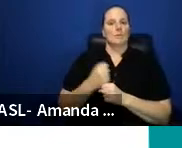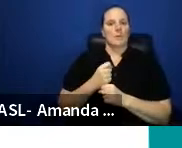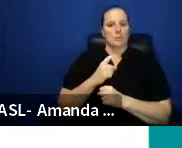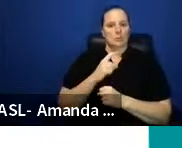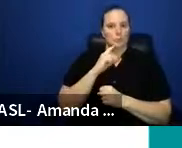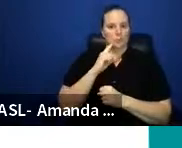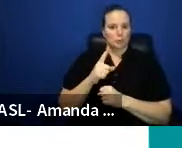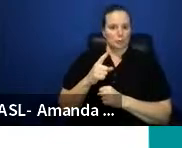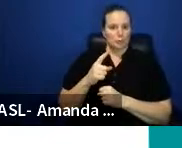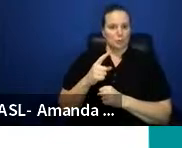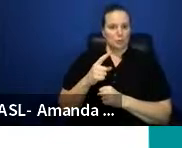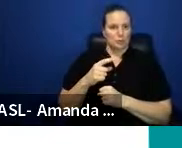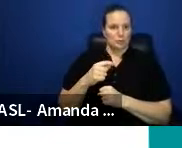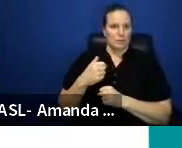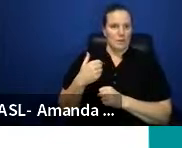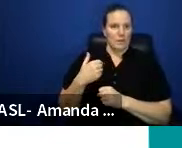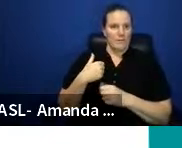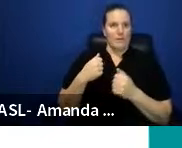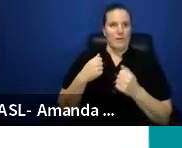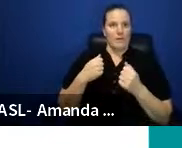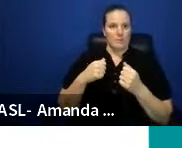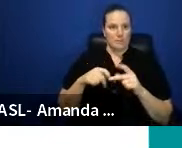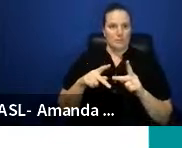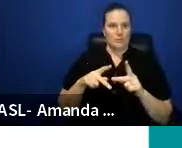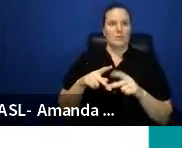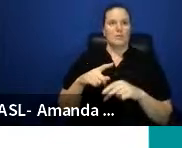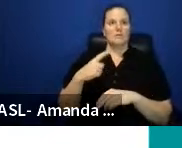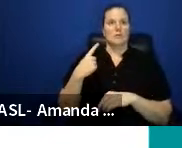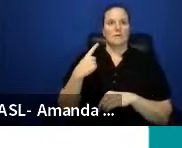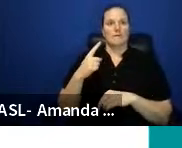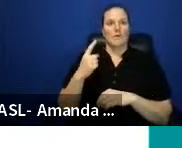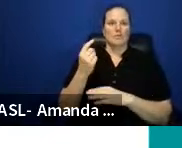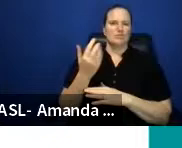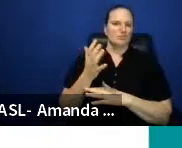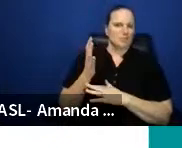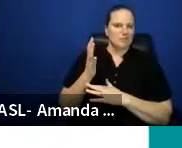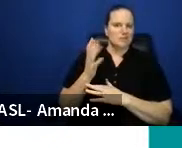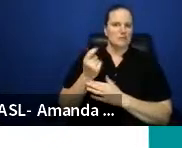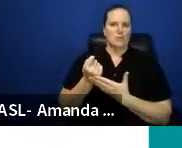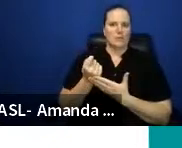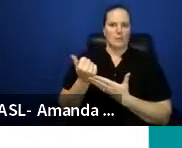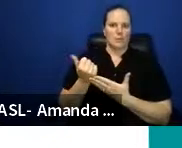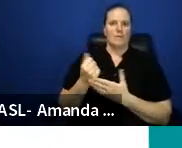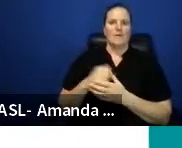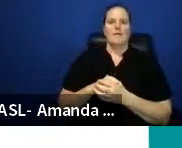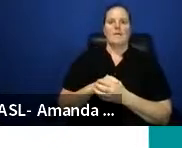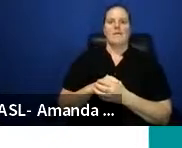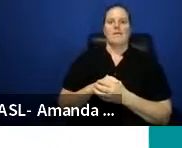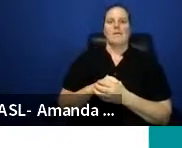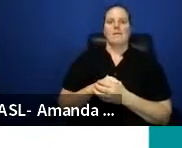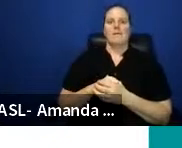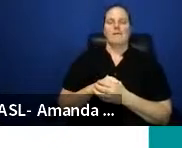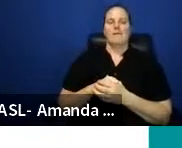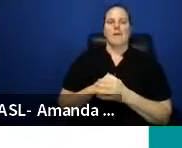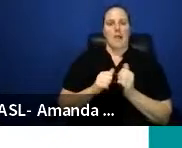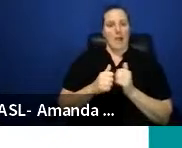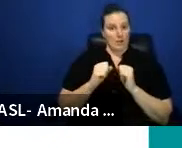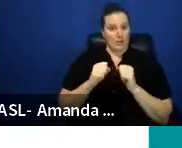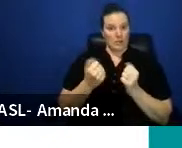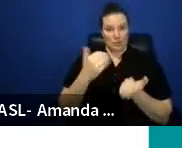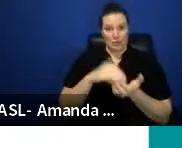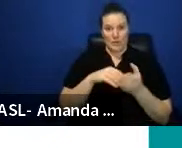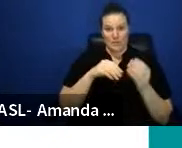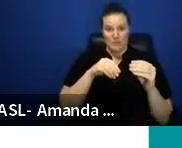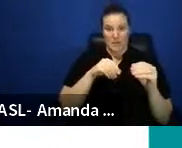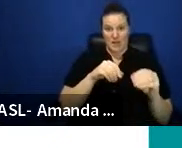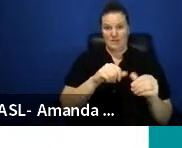there is opportunities for trees that may be removed. How could they how could the replanting of